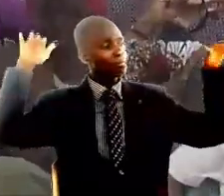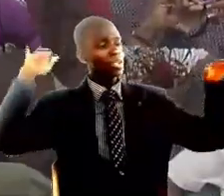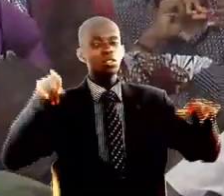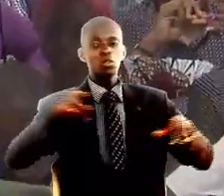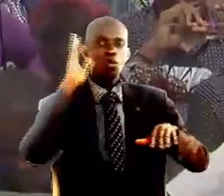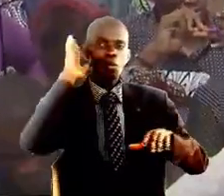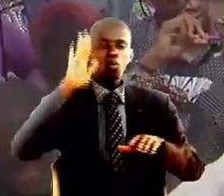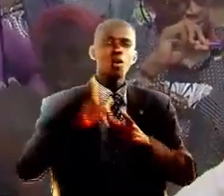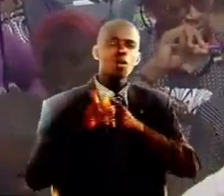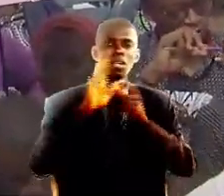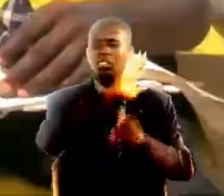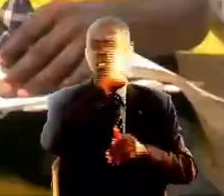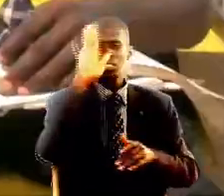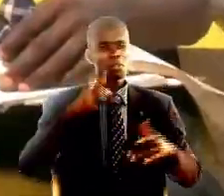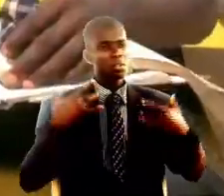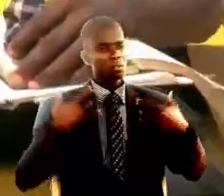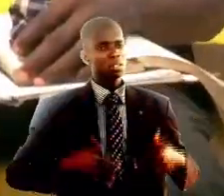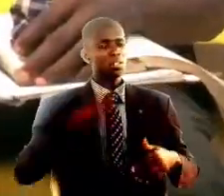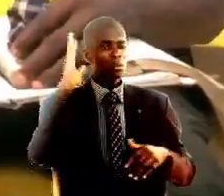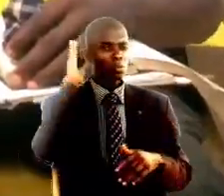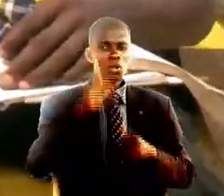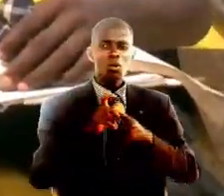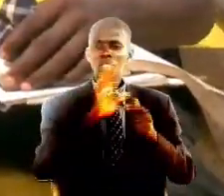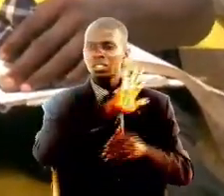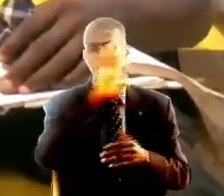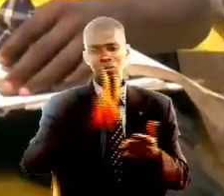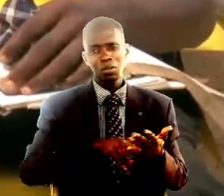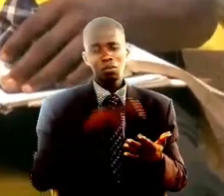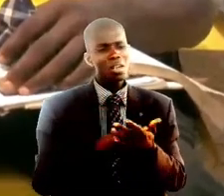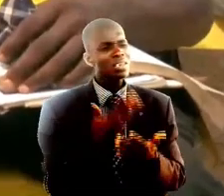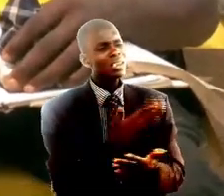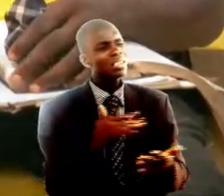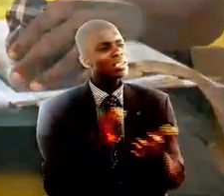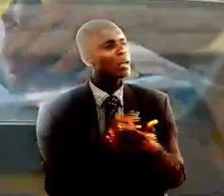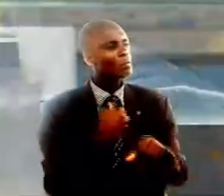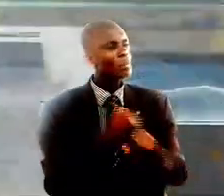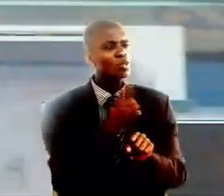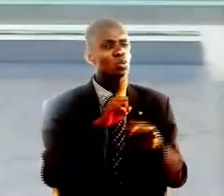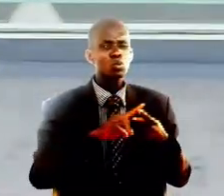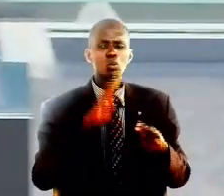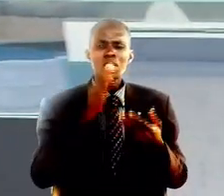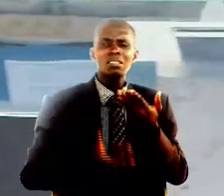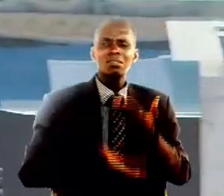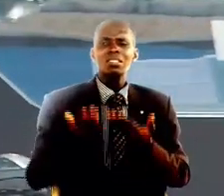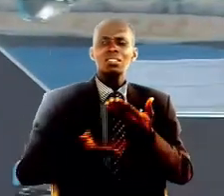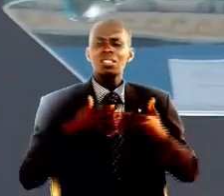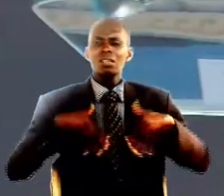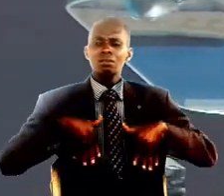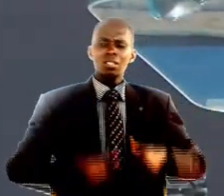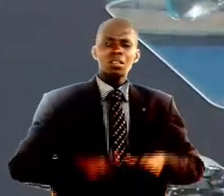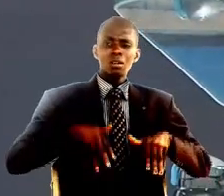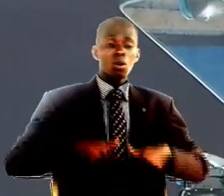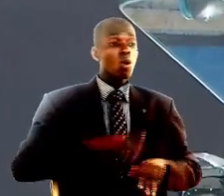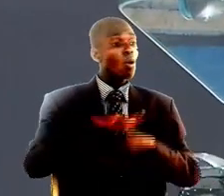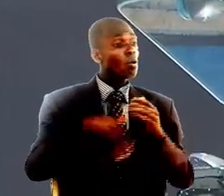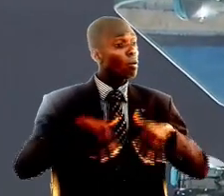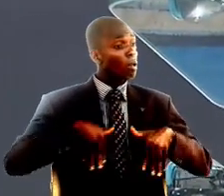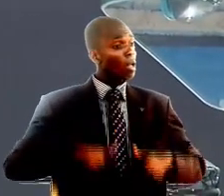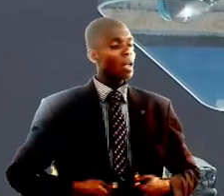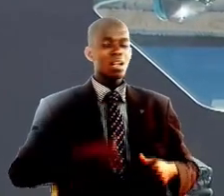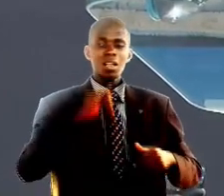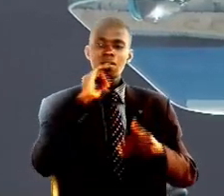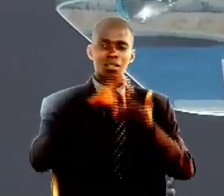will run, you will not be weary. And the things that used to make you tired easily before, all that tiredness is